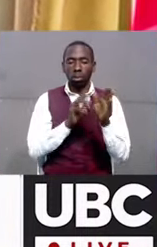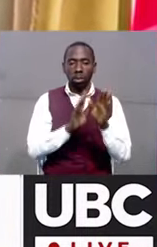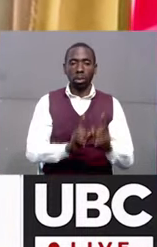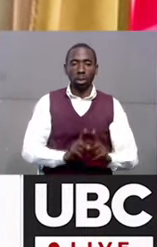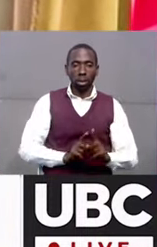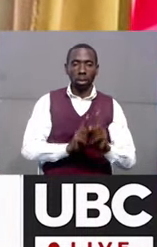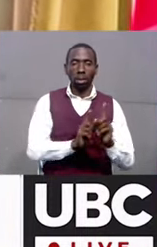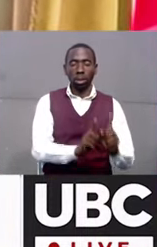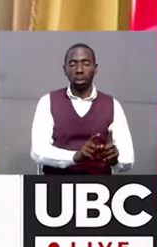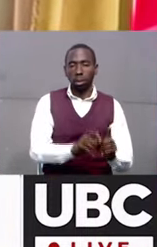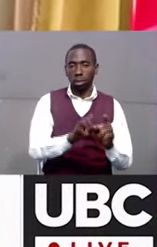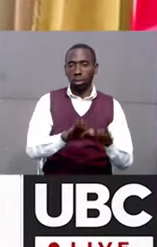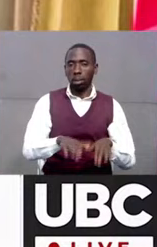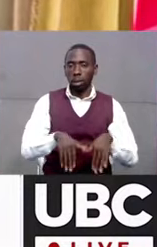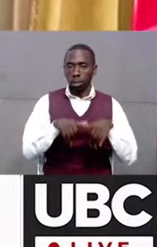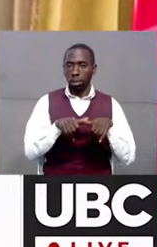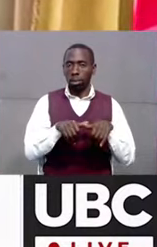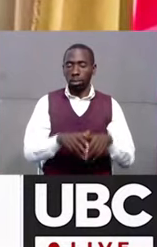Procedure.